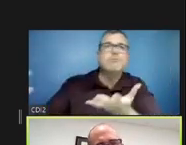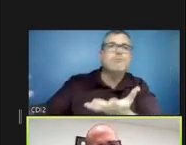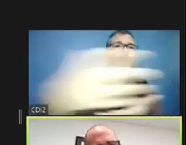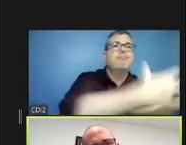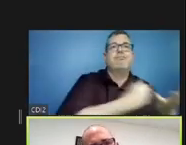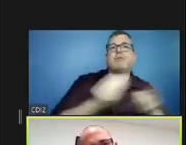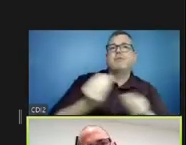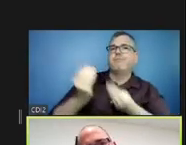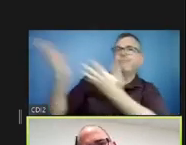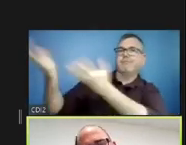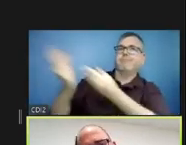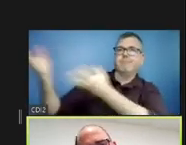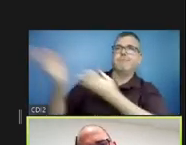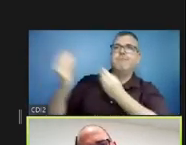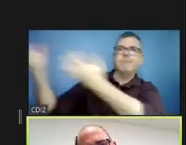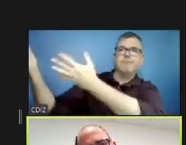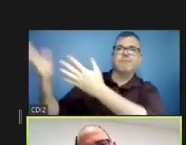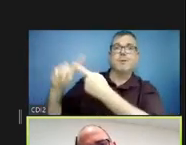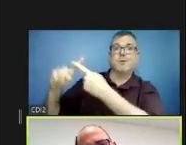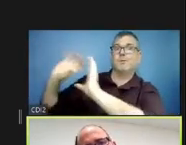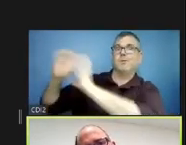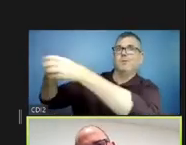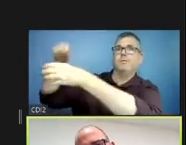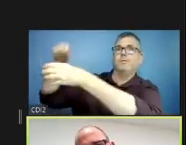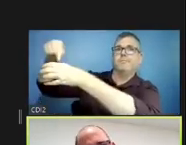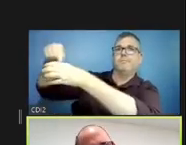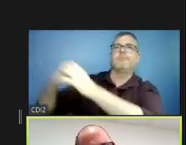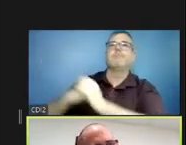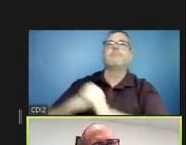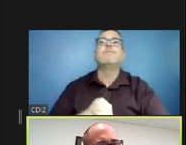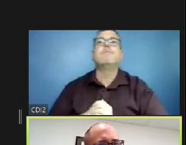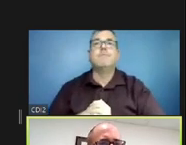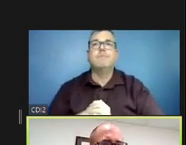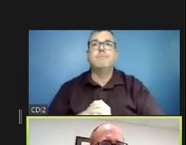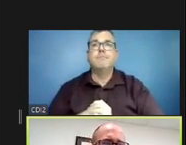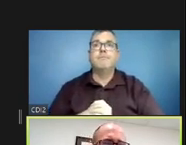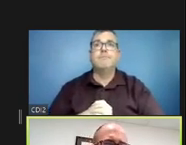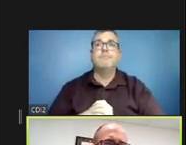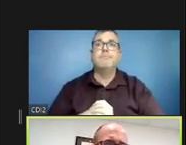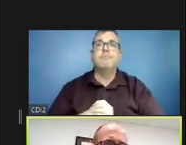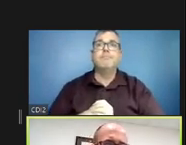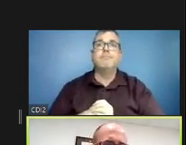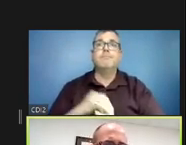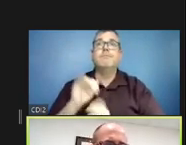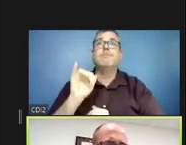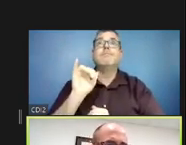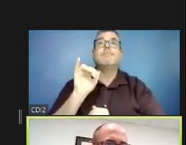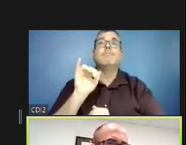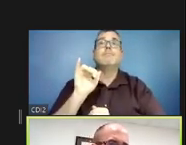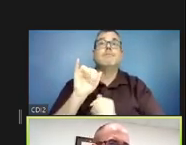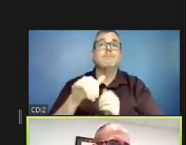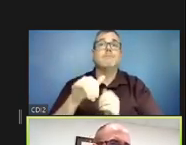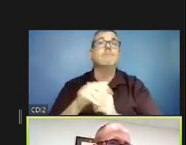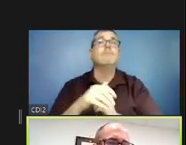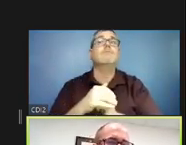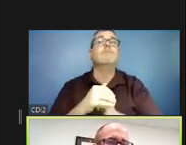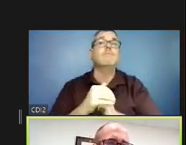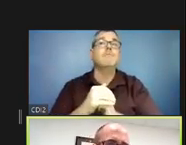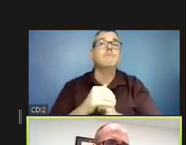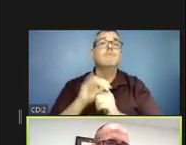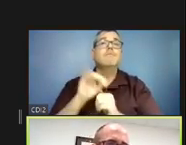efficacy and effectiveness, and that's what really effectiveness is. It sounds similar, but they're quite different. Efficacy is under a more controlled